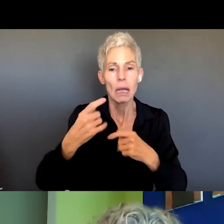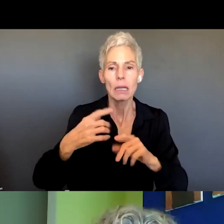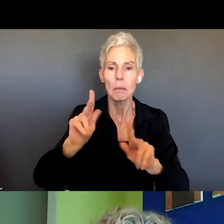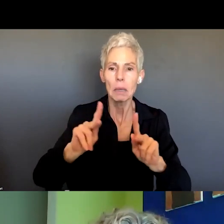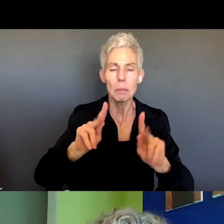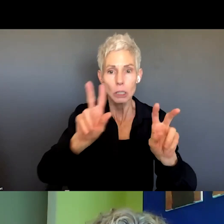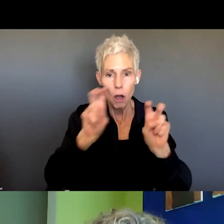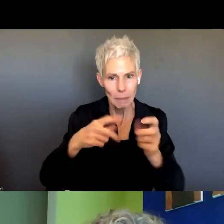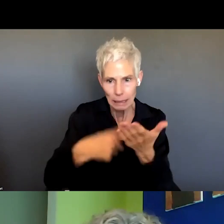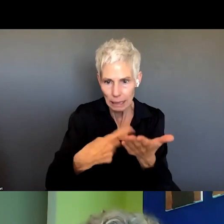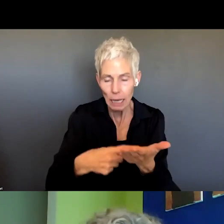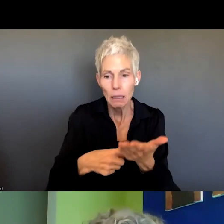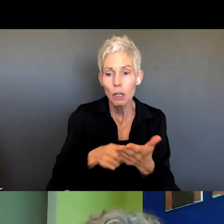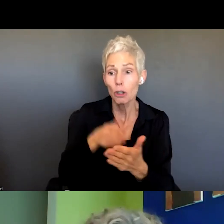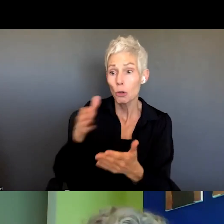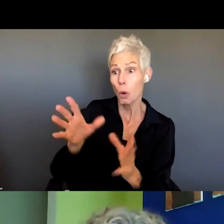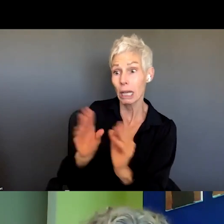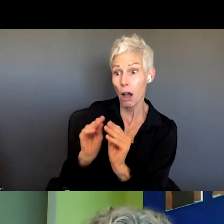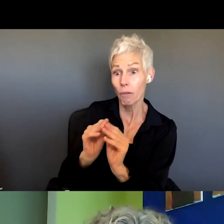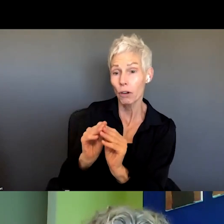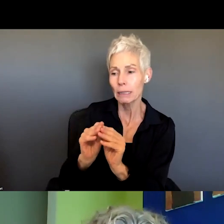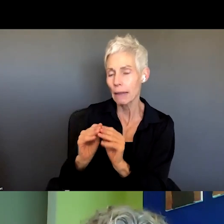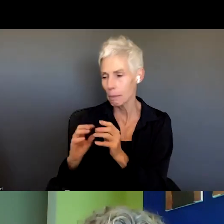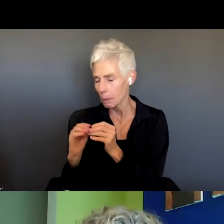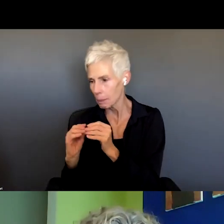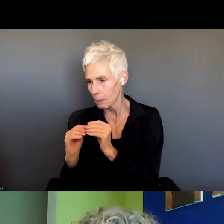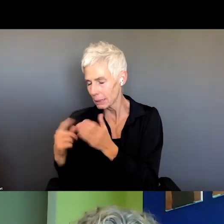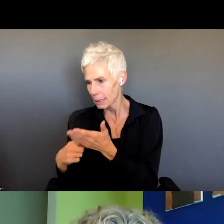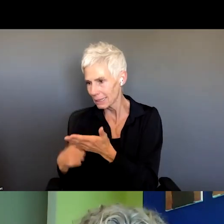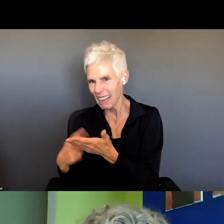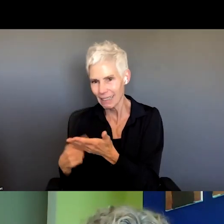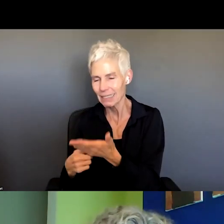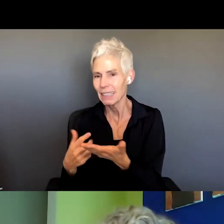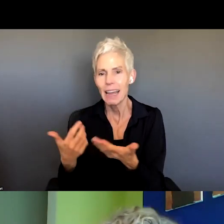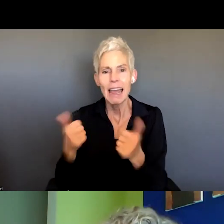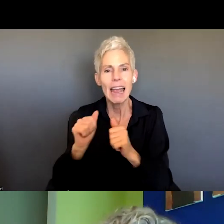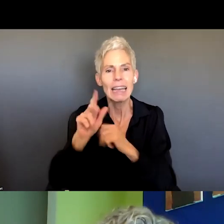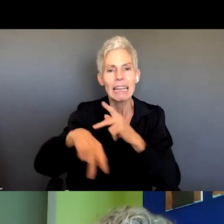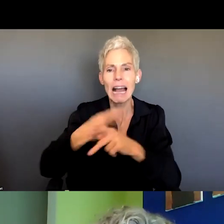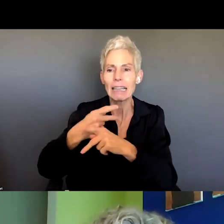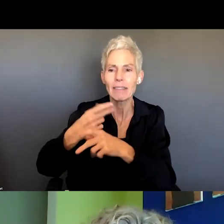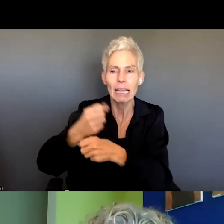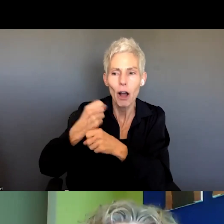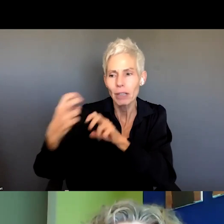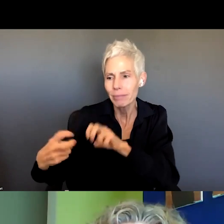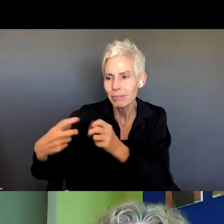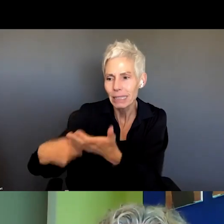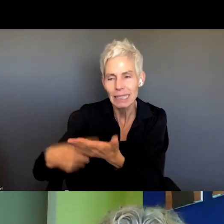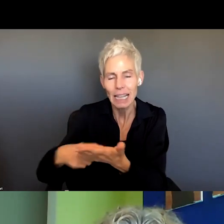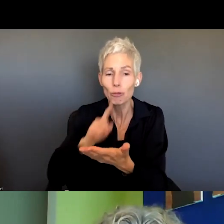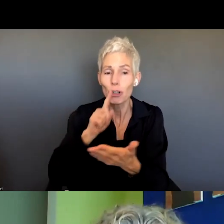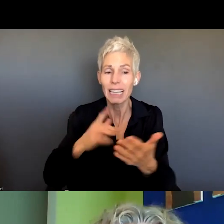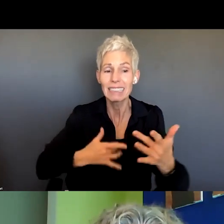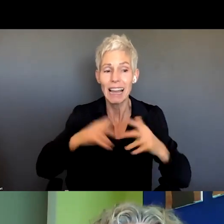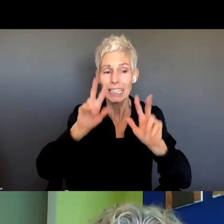things if you go to a conference and they're talking about them on the side at any kind of coffee. So this is going to be very exciting. So thank